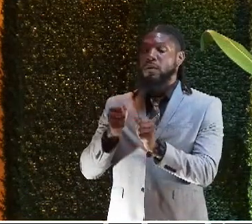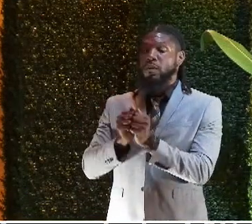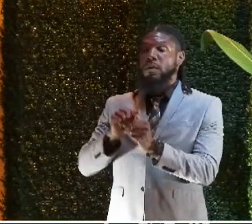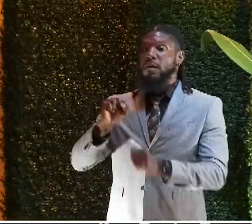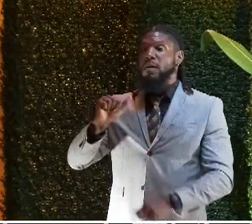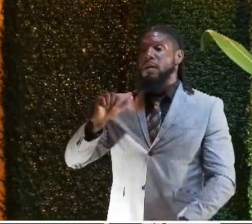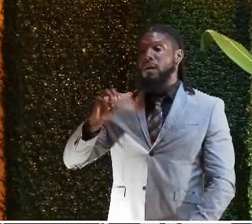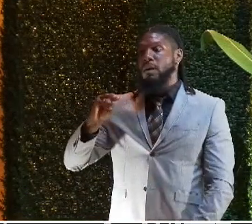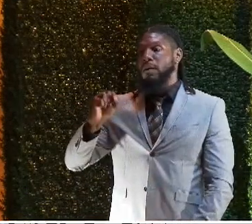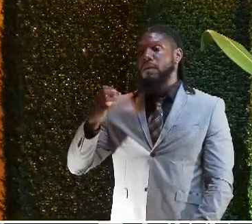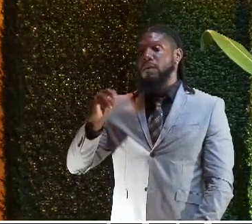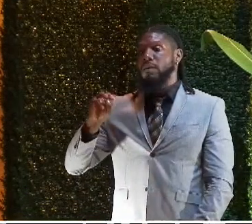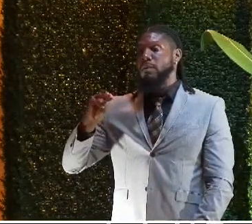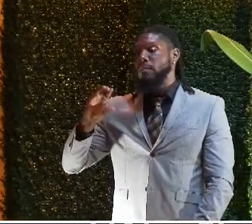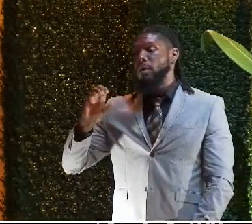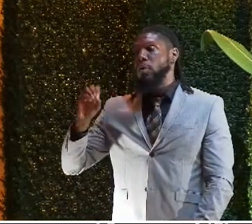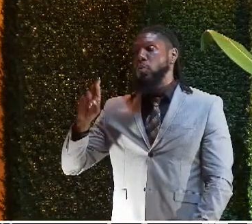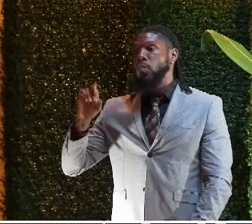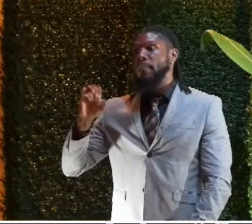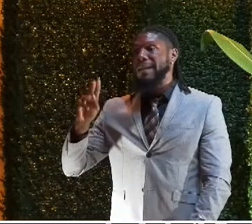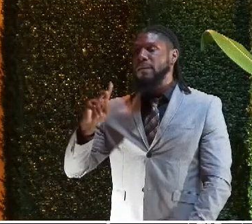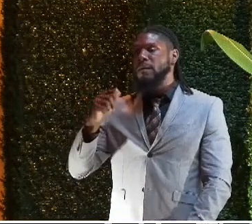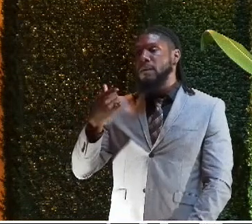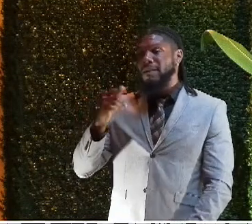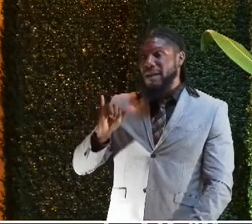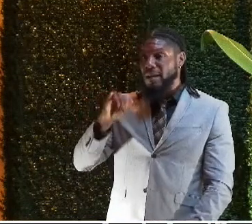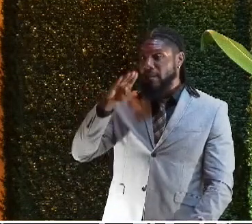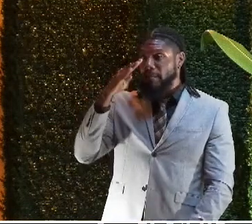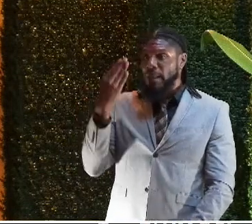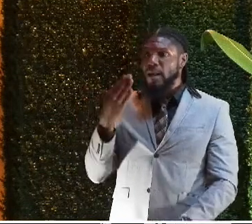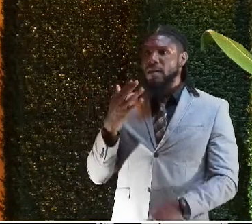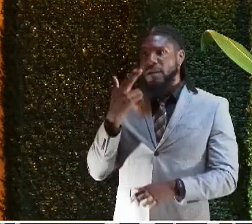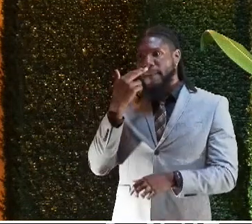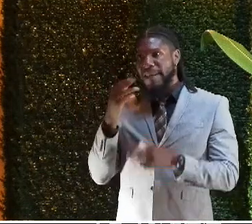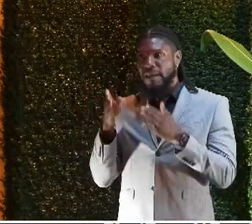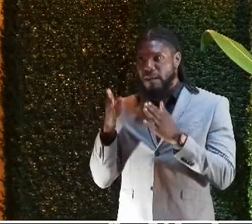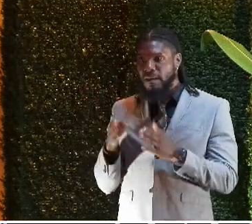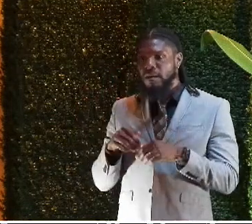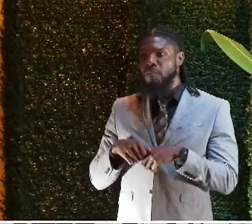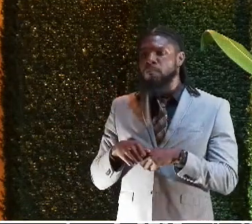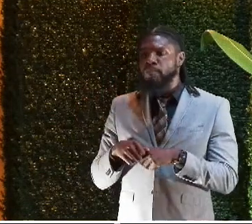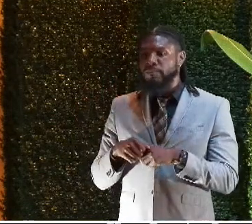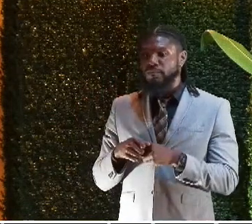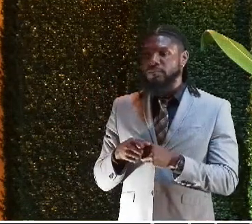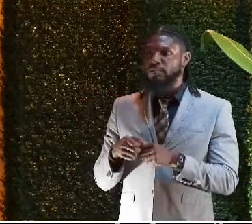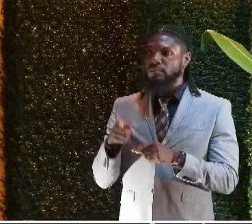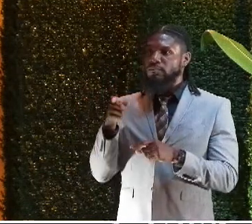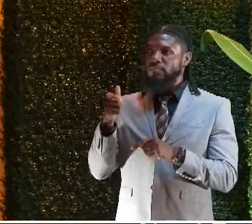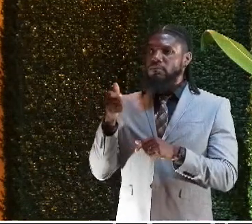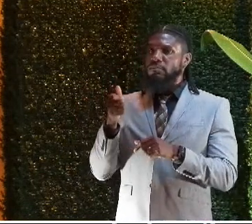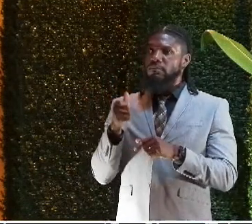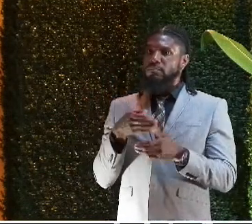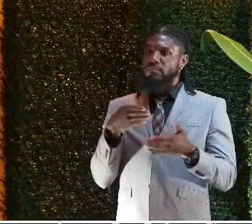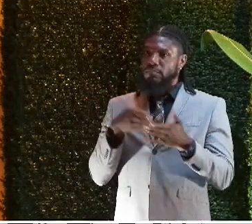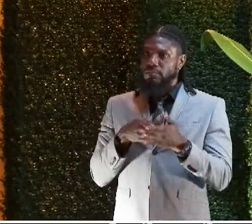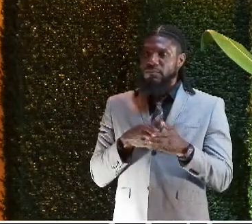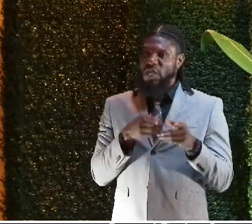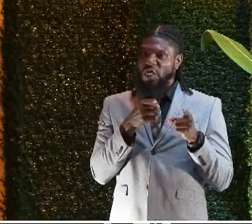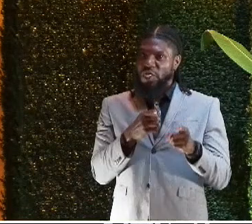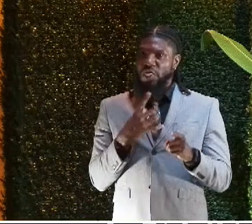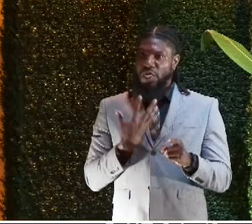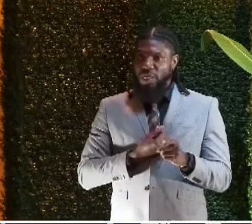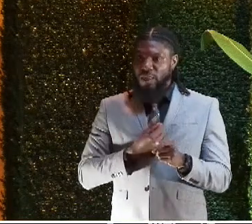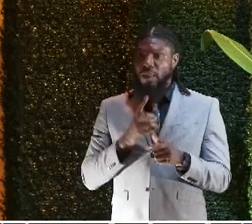a gay black comedian who was being transphobic, and then pointed to